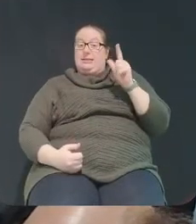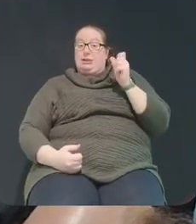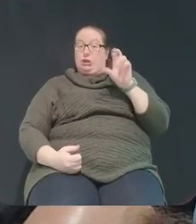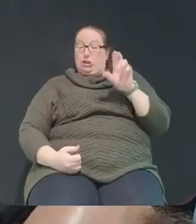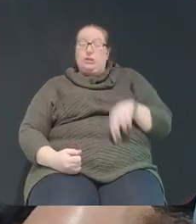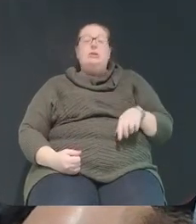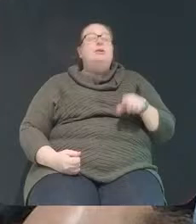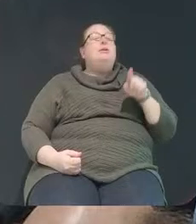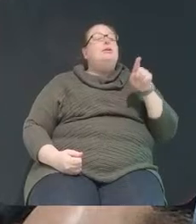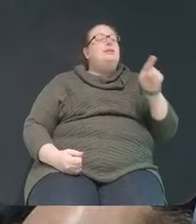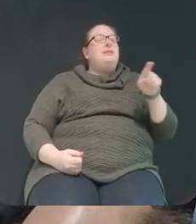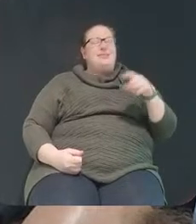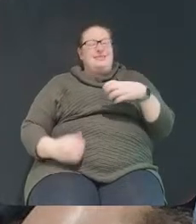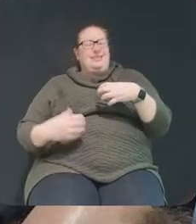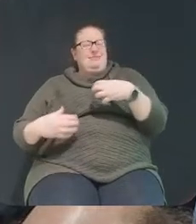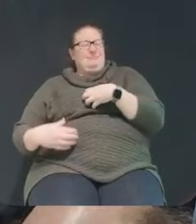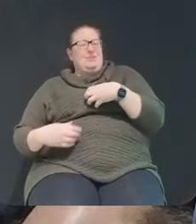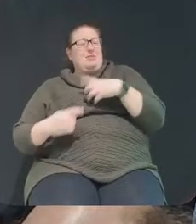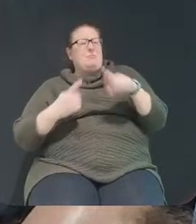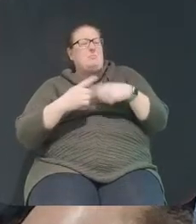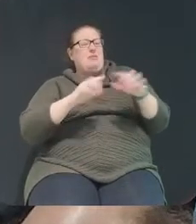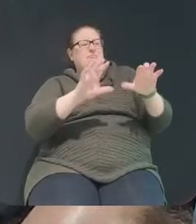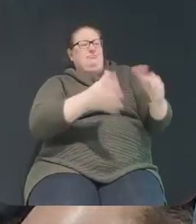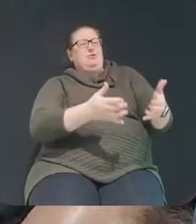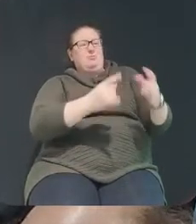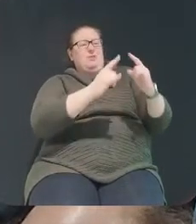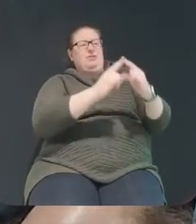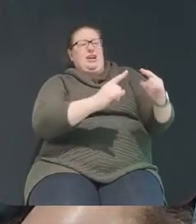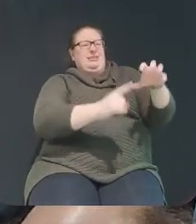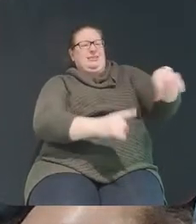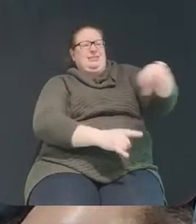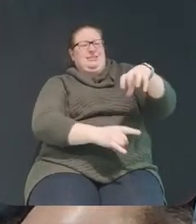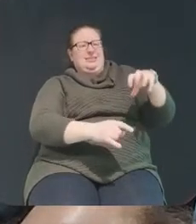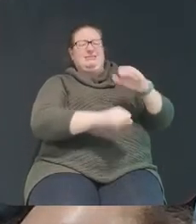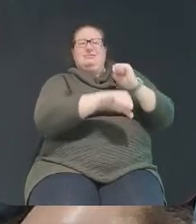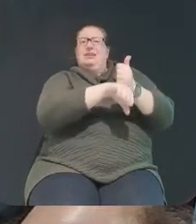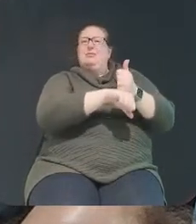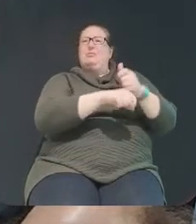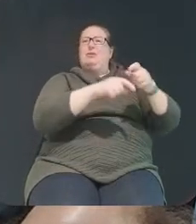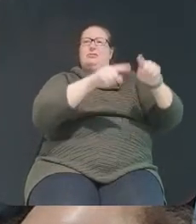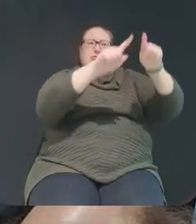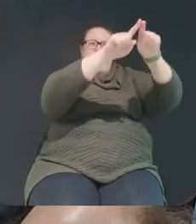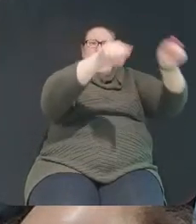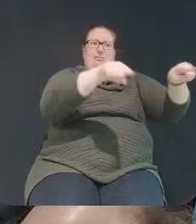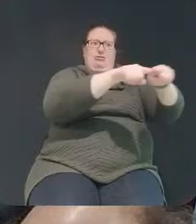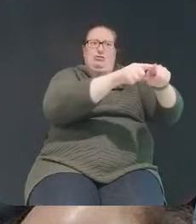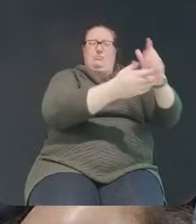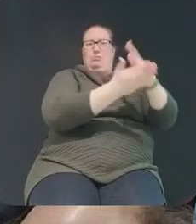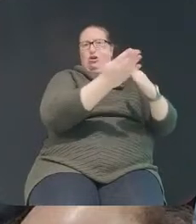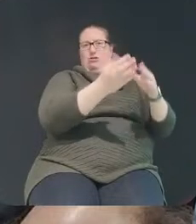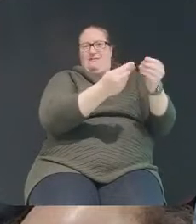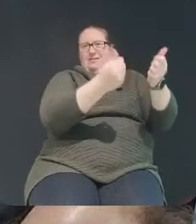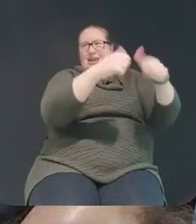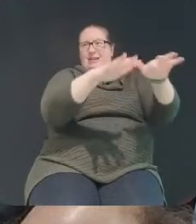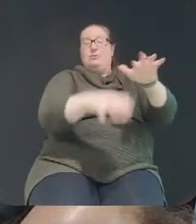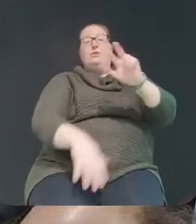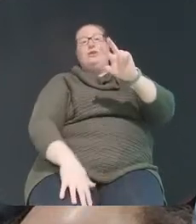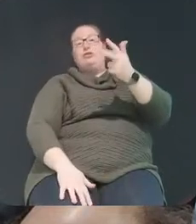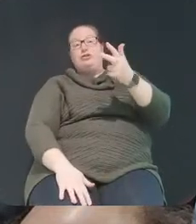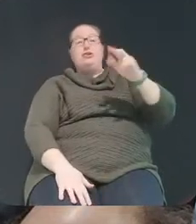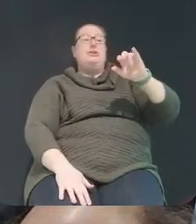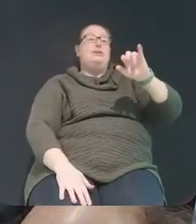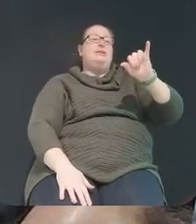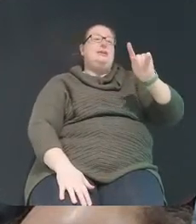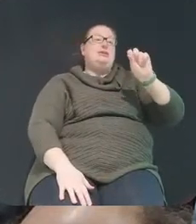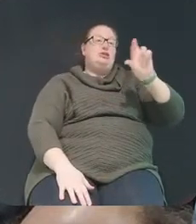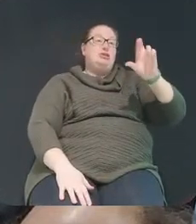group of shacks that had been constructed on a triangle-shaped parcel of land between 3rd, Yesler, and